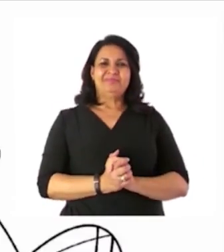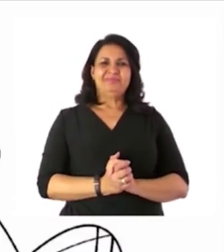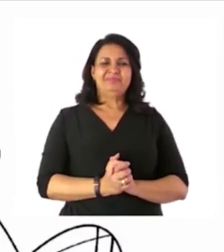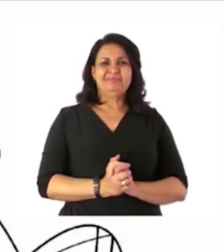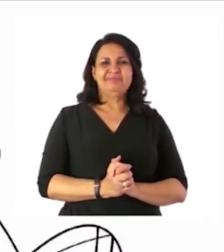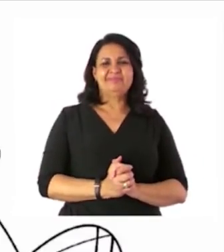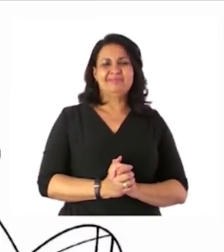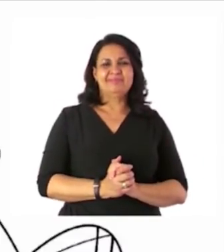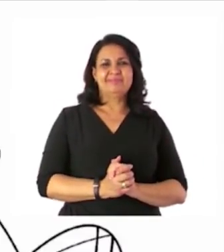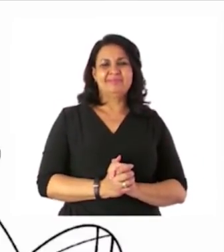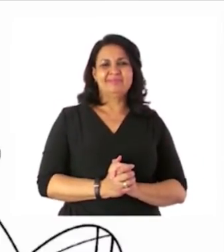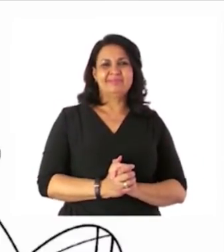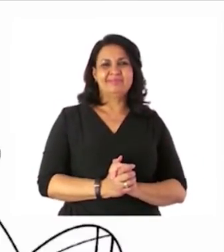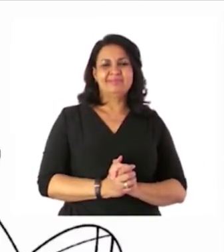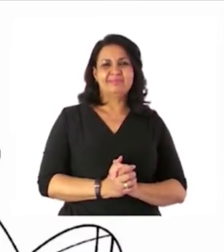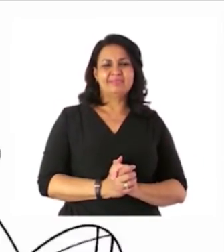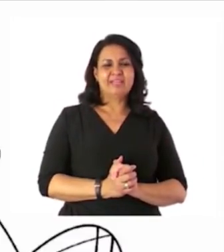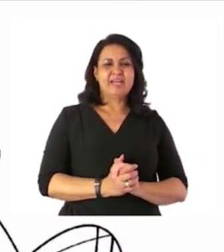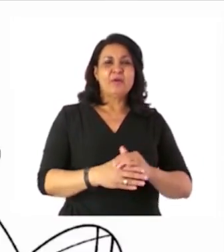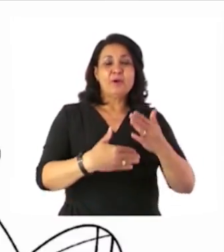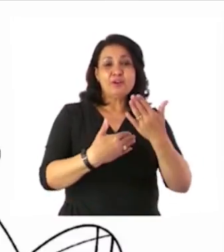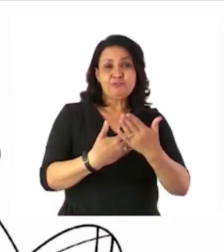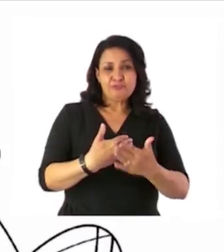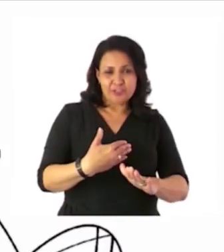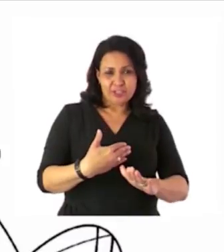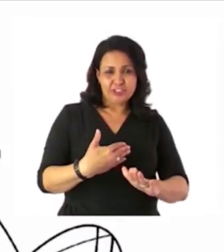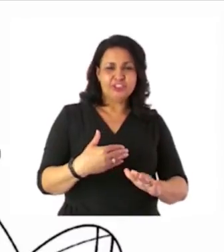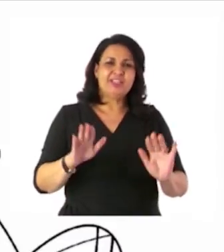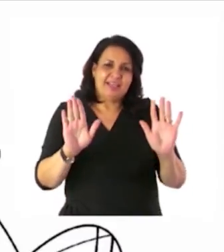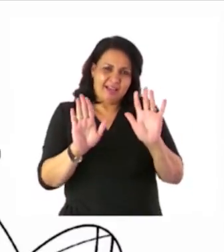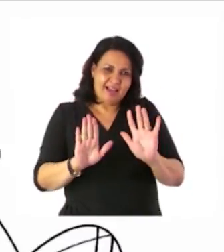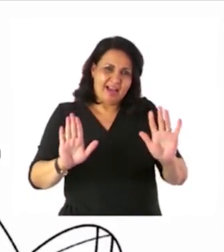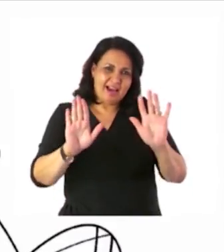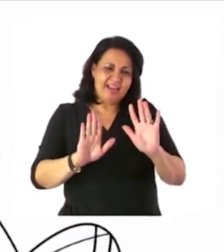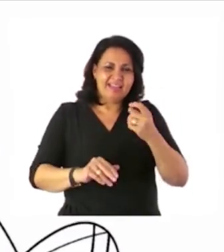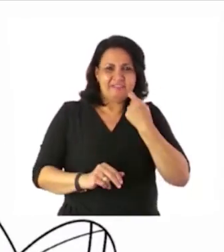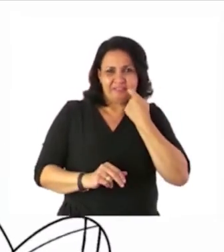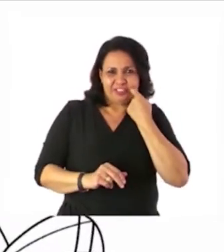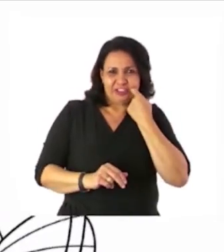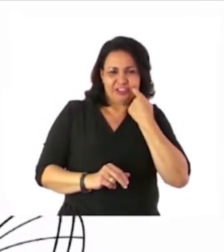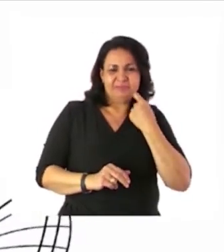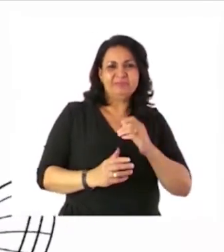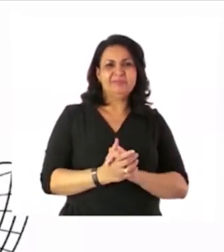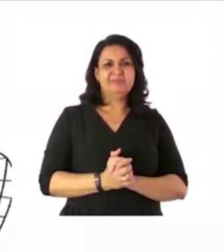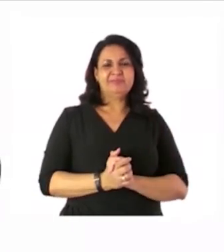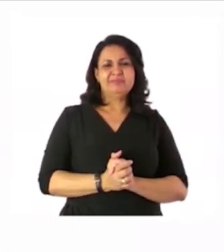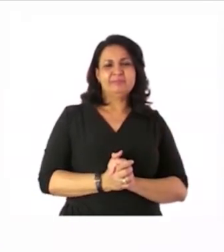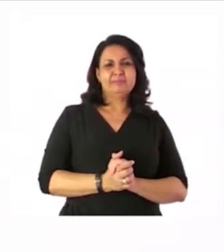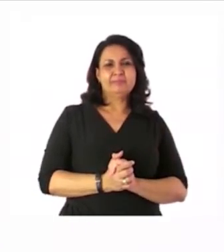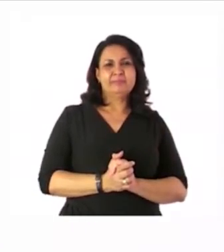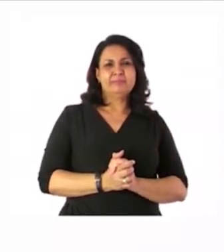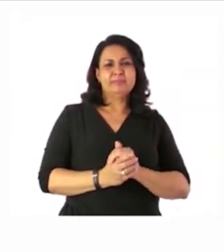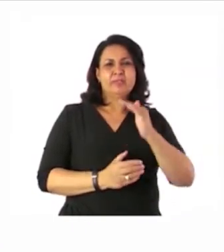too fast when you are done joining the dots please color in the fish now we're going to look at the